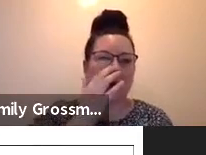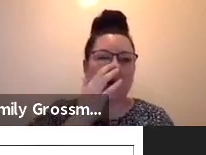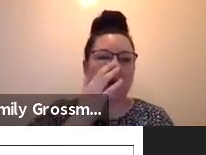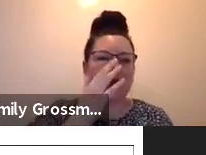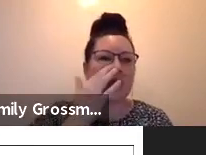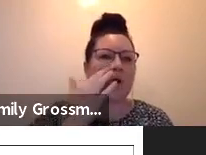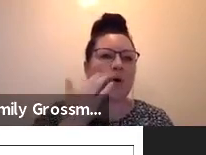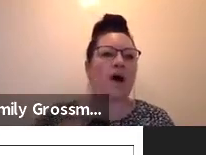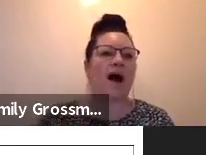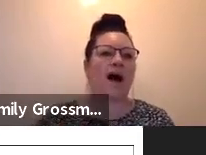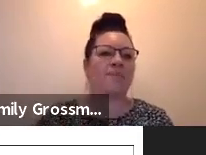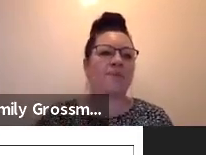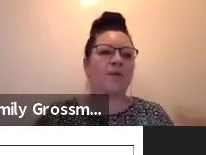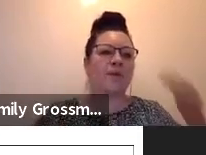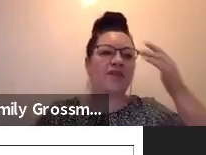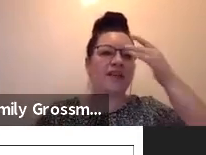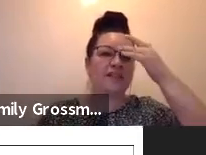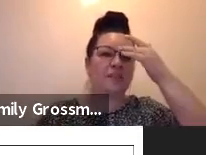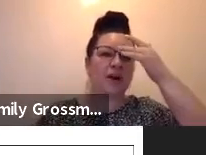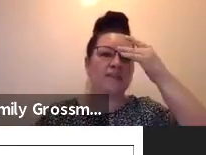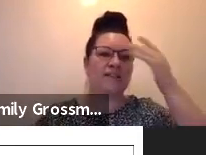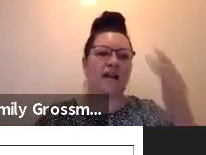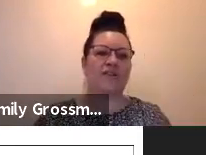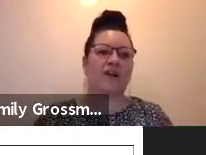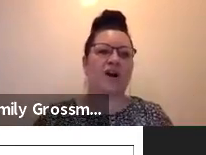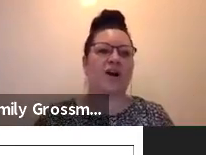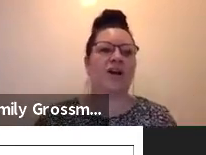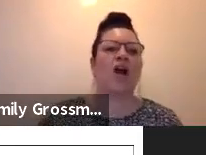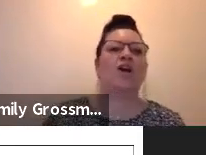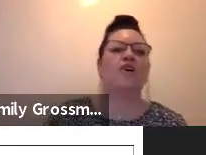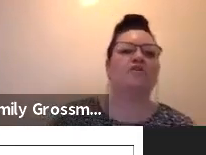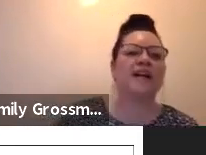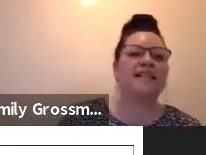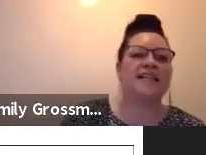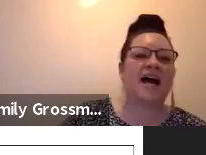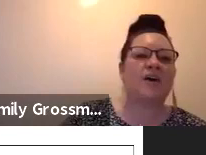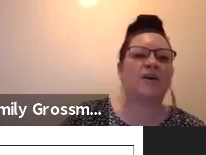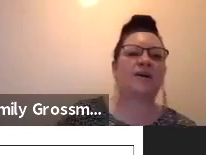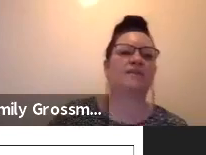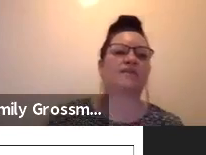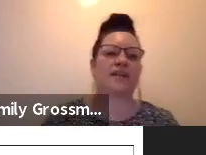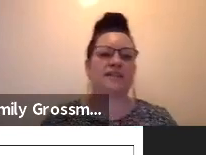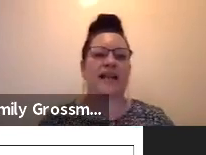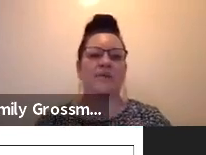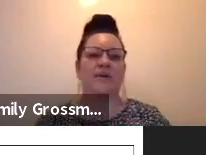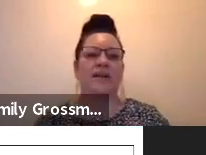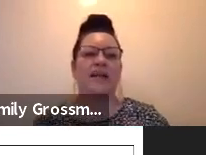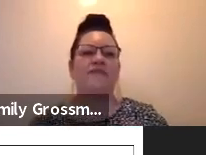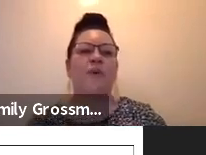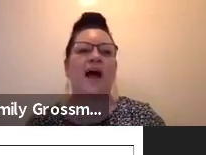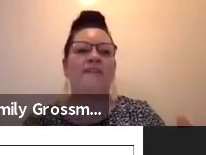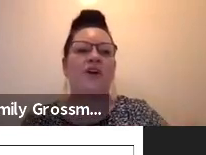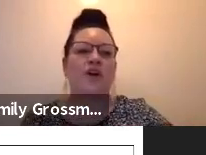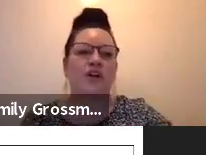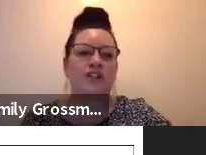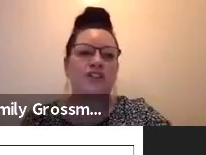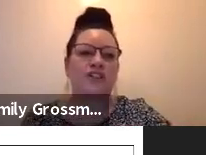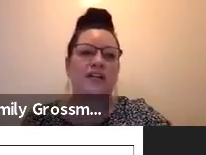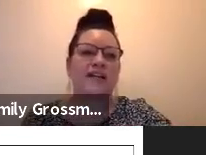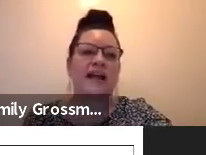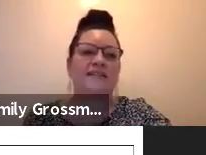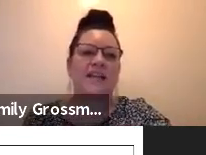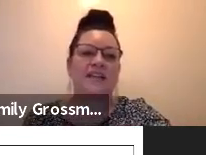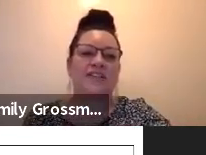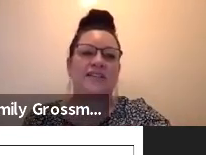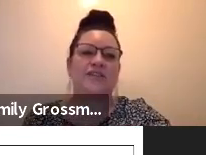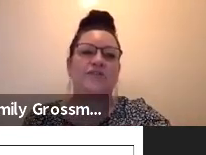card. So with this part of the diary card, you write down, for example, if you have the urge